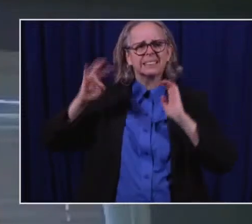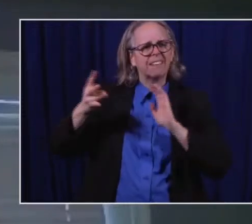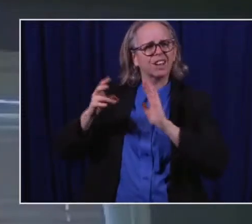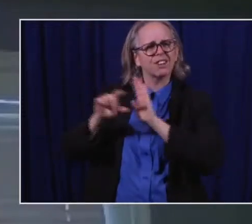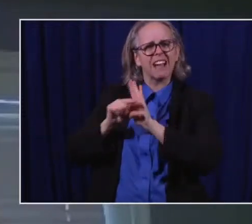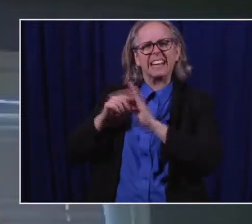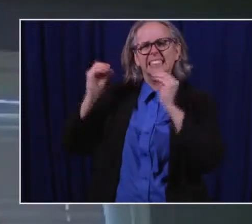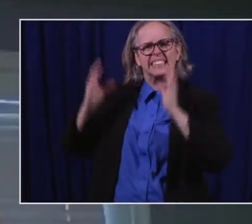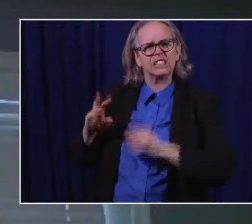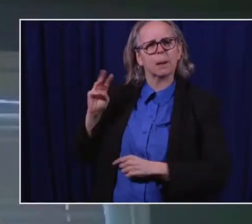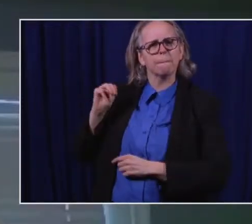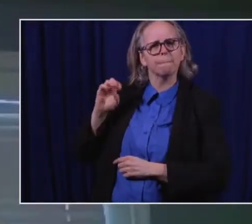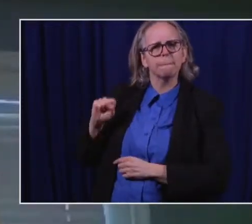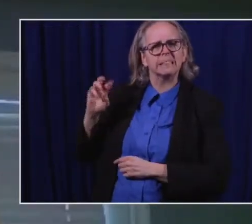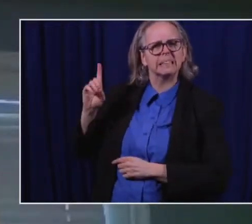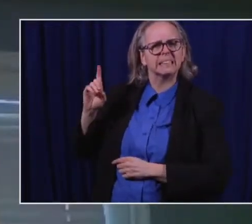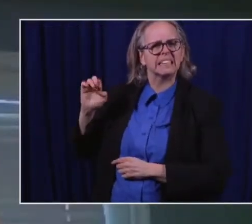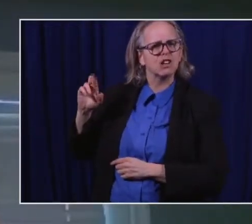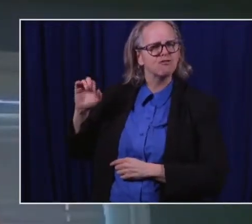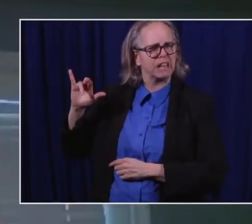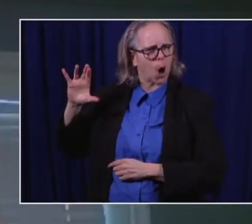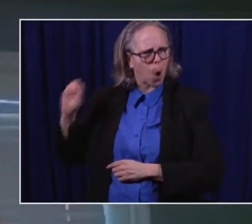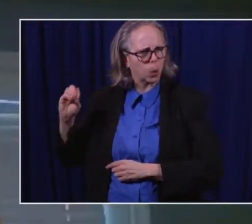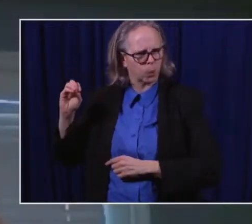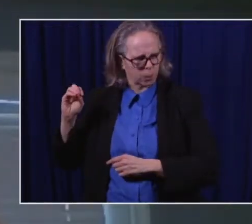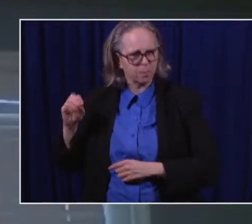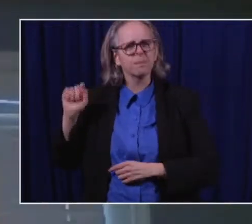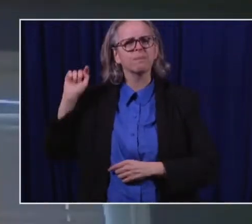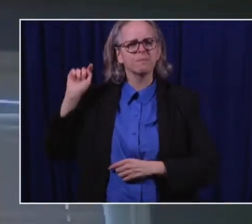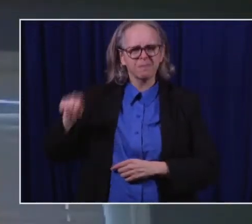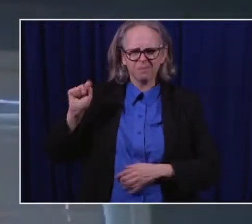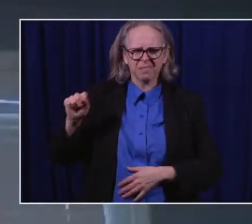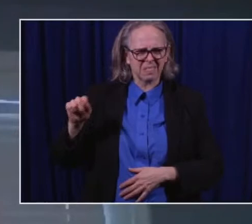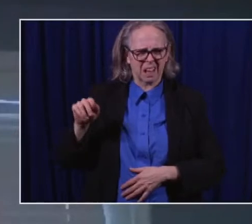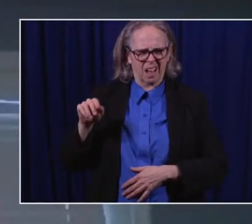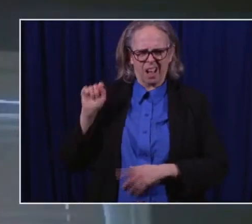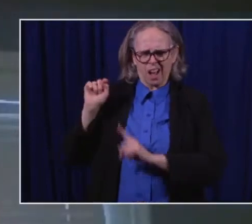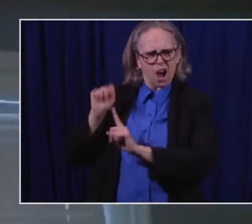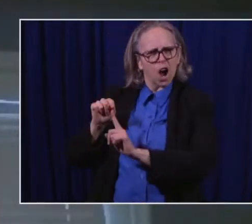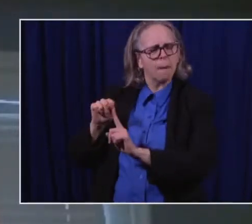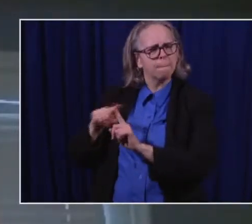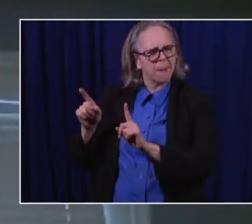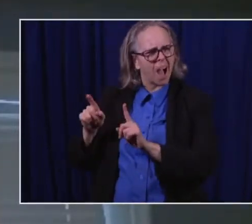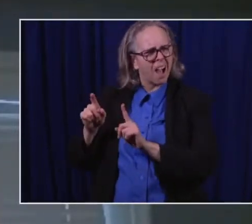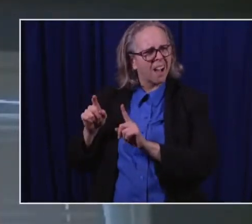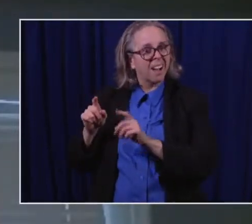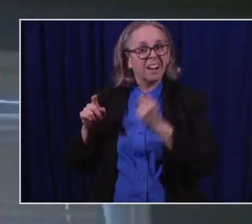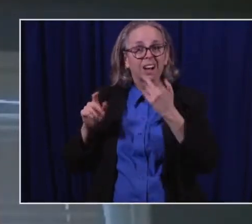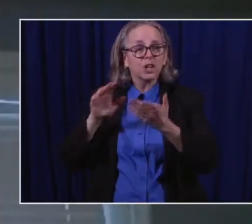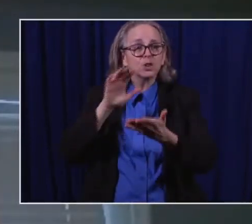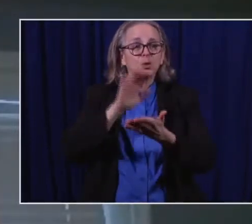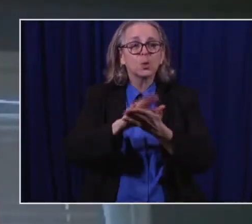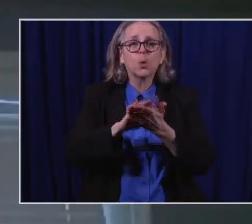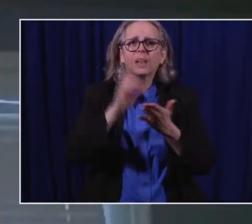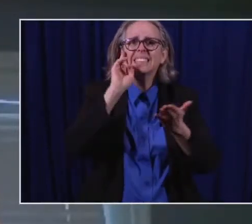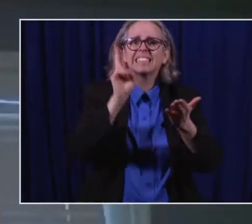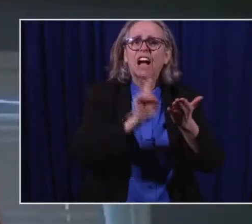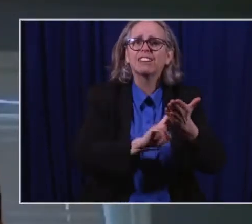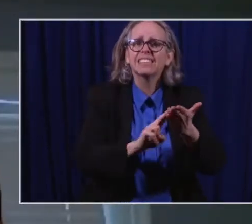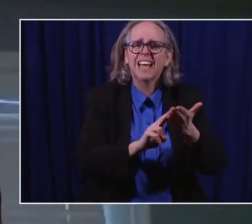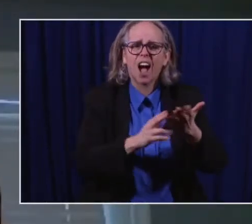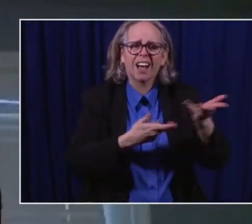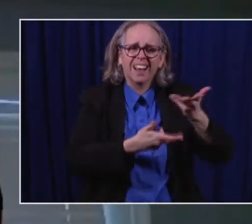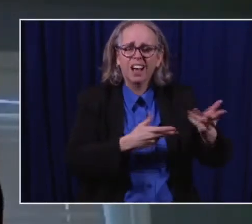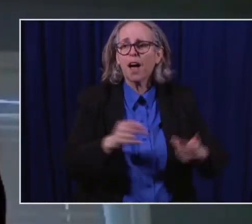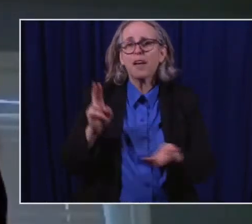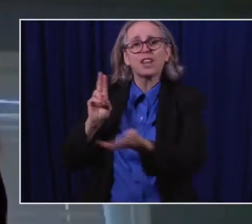her classroom. But it wasn't just her. It was our school secretary, Mrs. Mall, and our nurse, Mrs. Anderson. And I saw